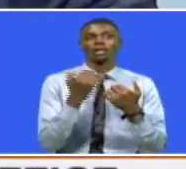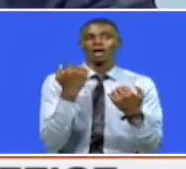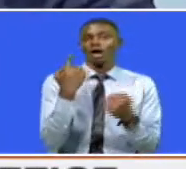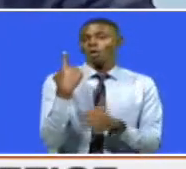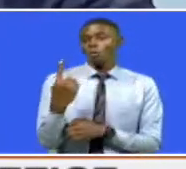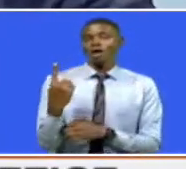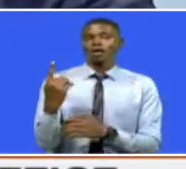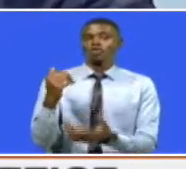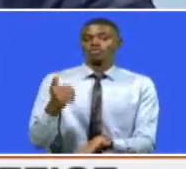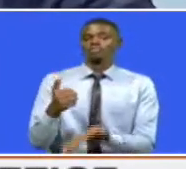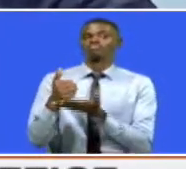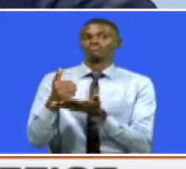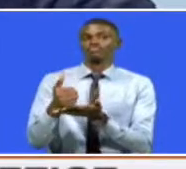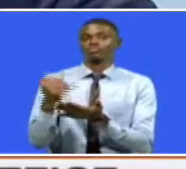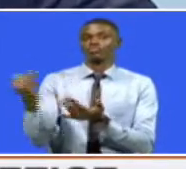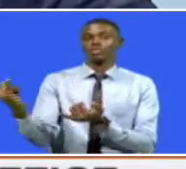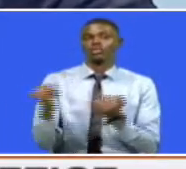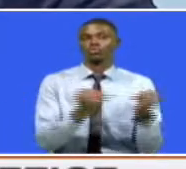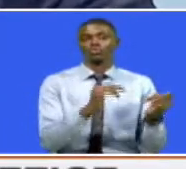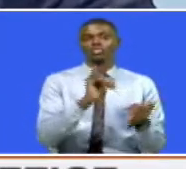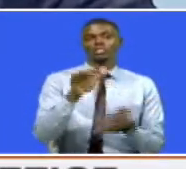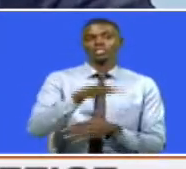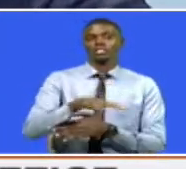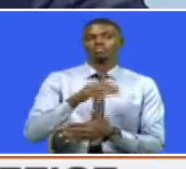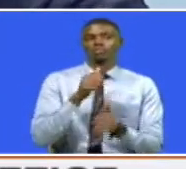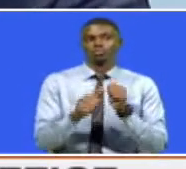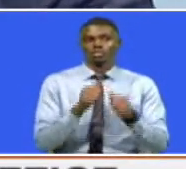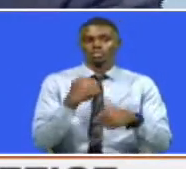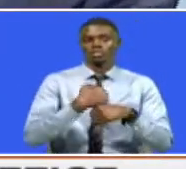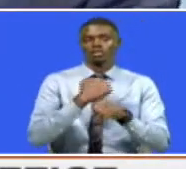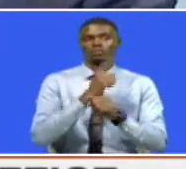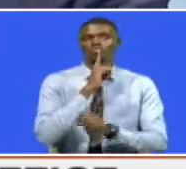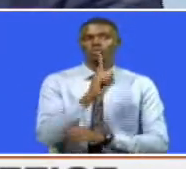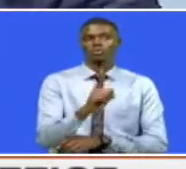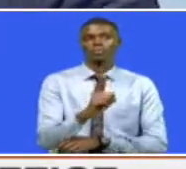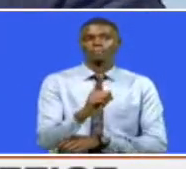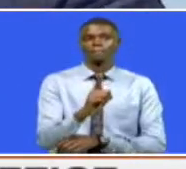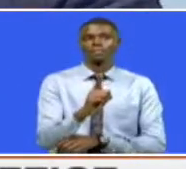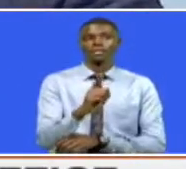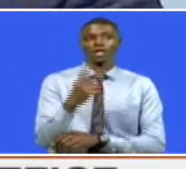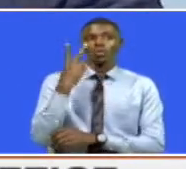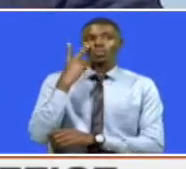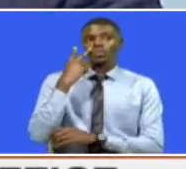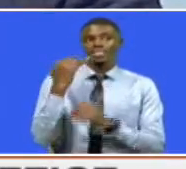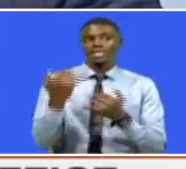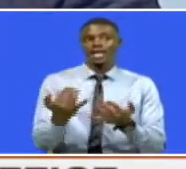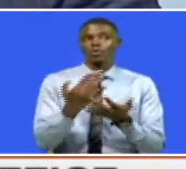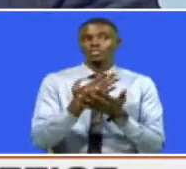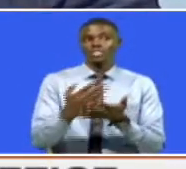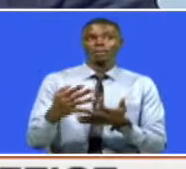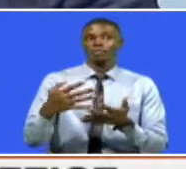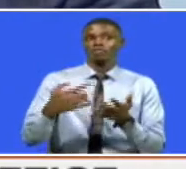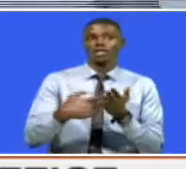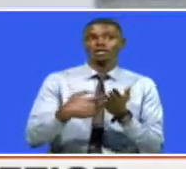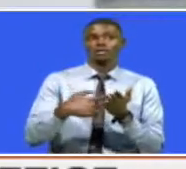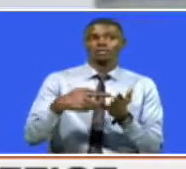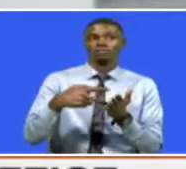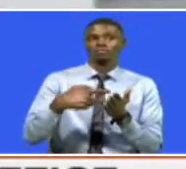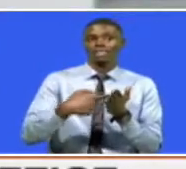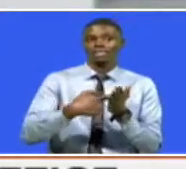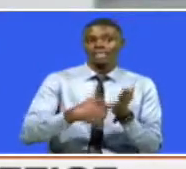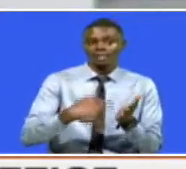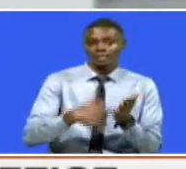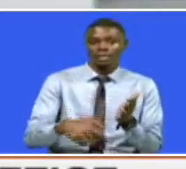of the interventions that we are introducing in that space is also to ensure that we seal out some of the revenue leakages that we